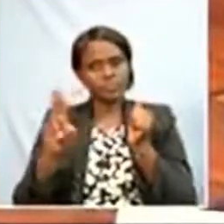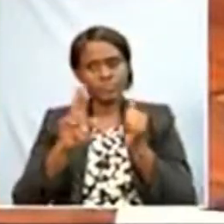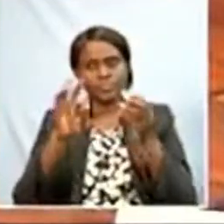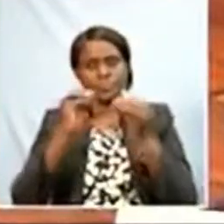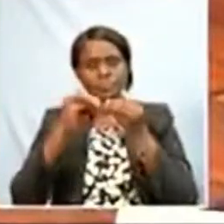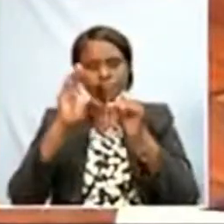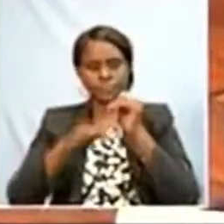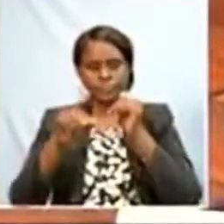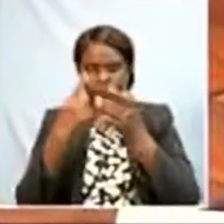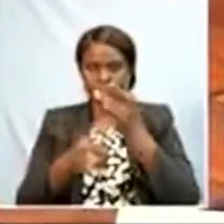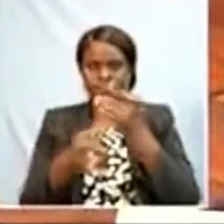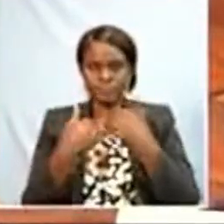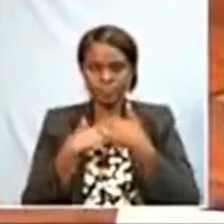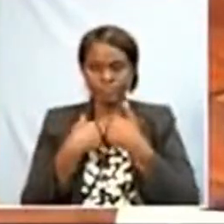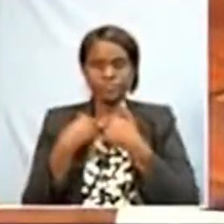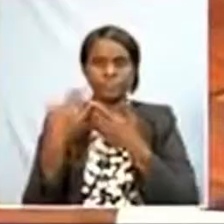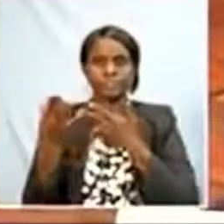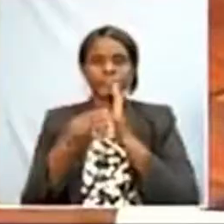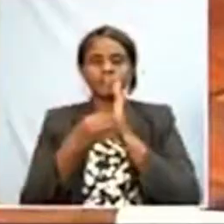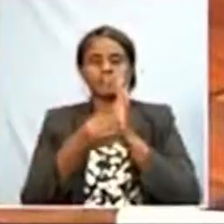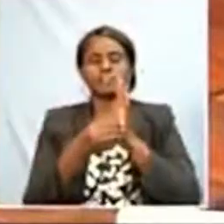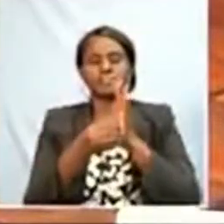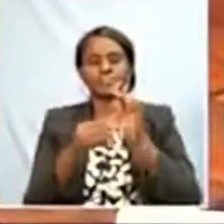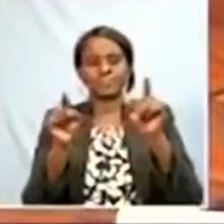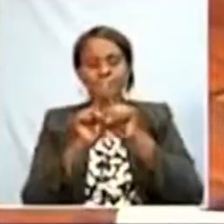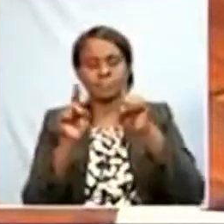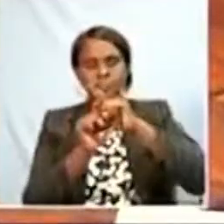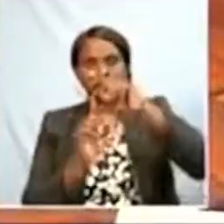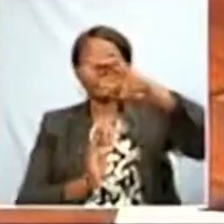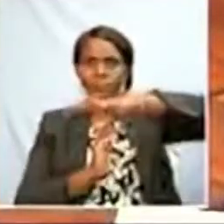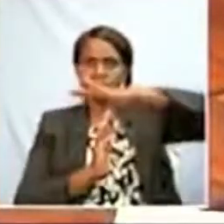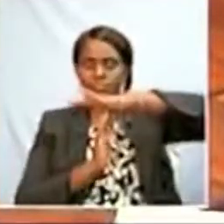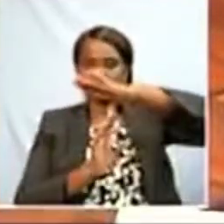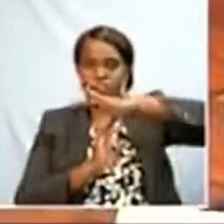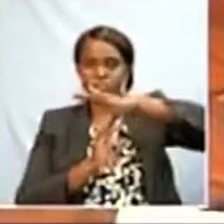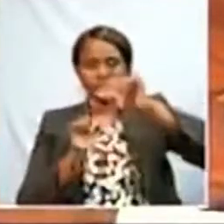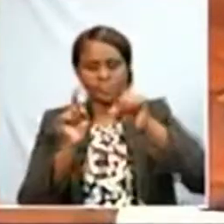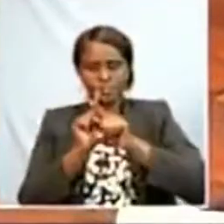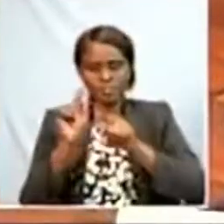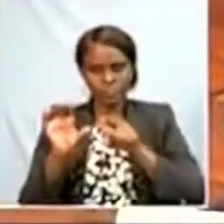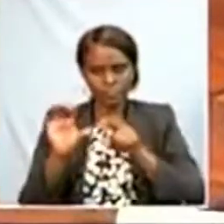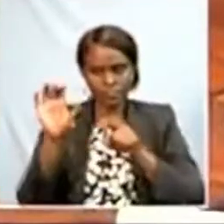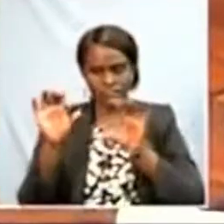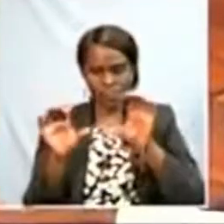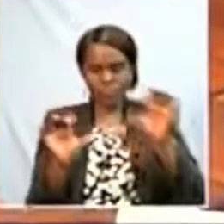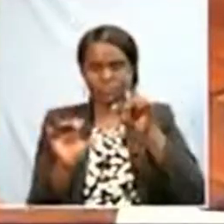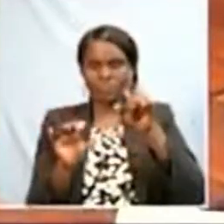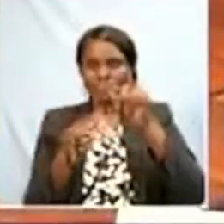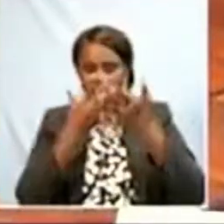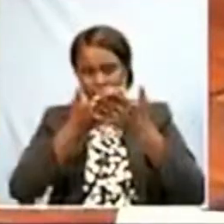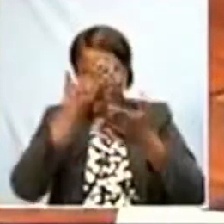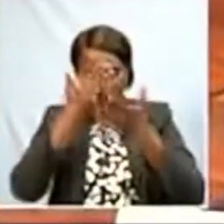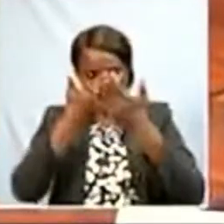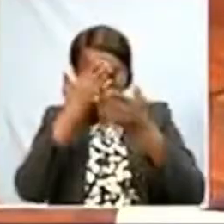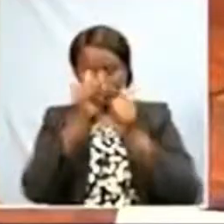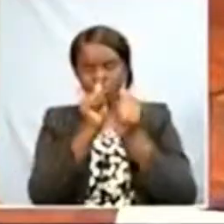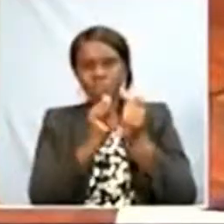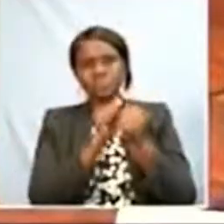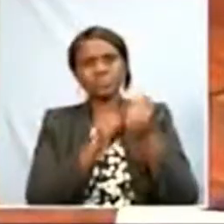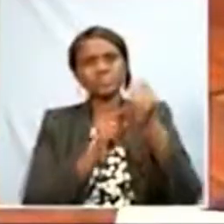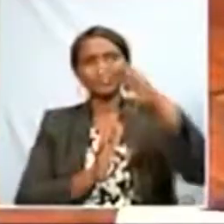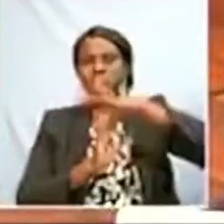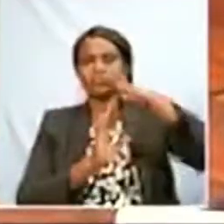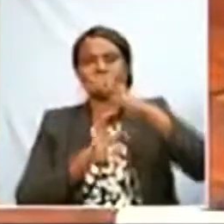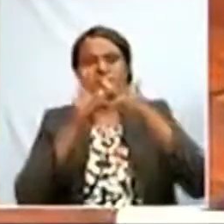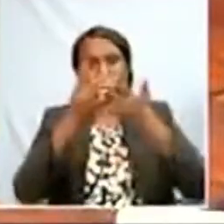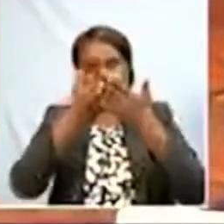than what has been guided, the ceiling, the component. When did you learn about these ceilings?